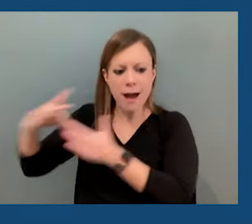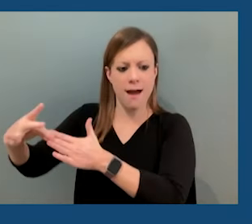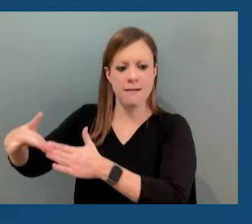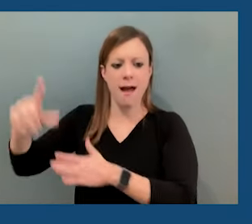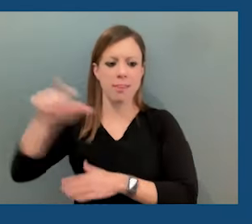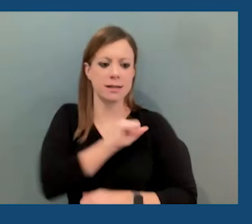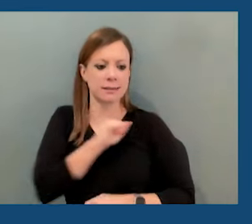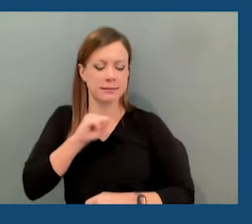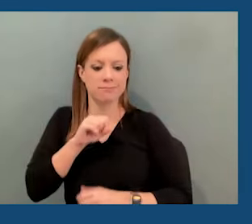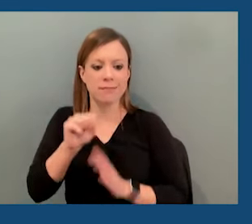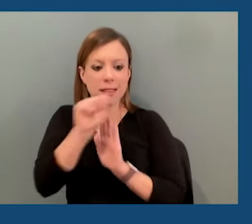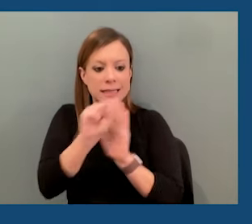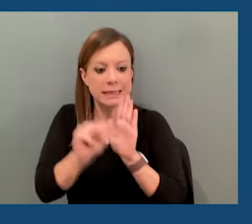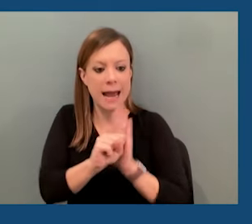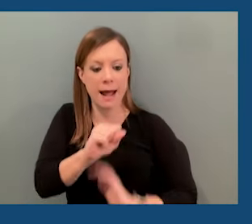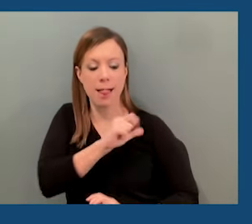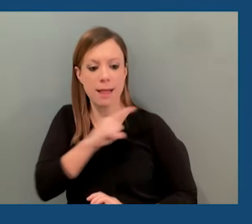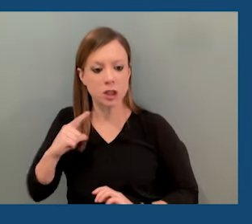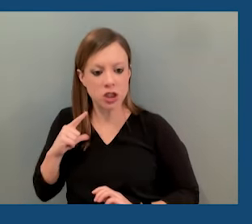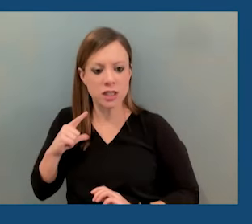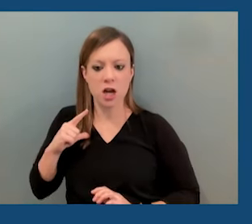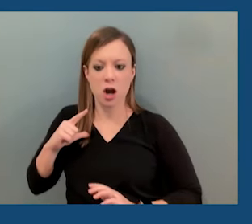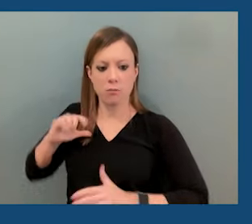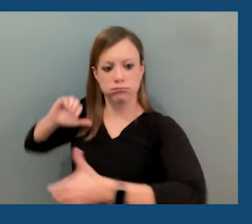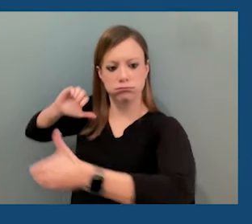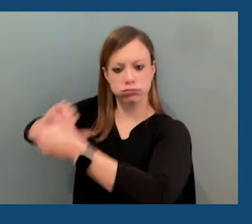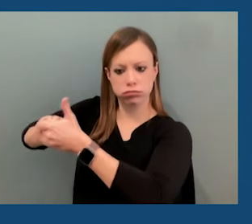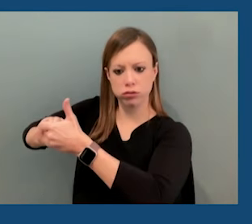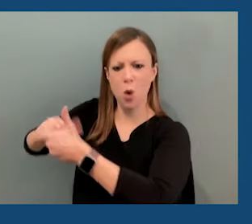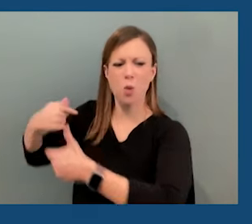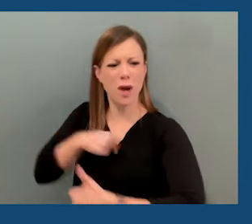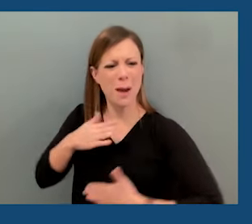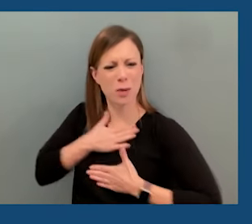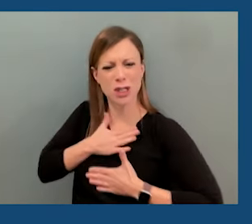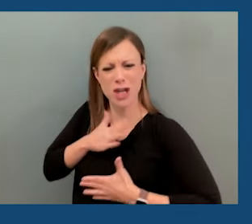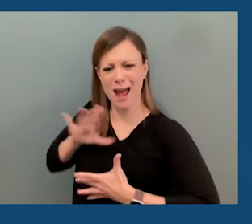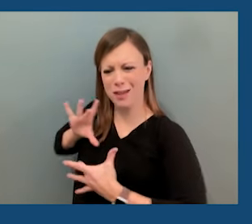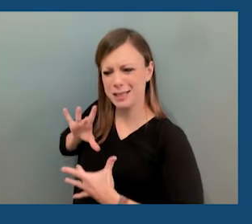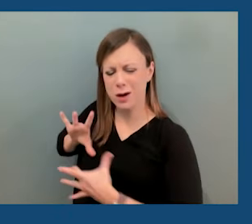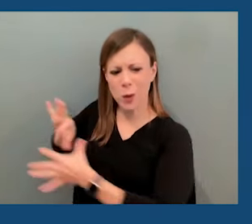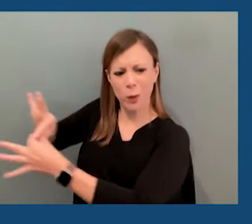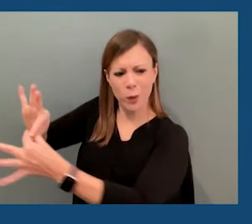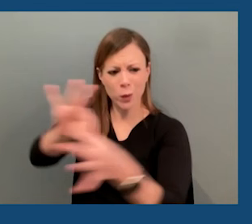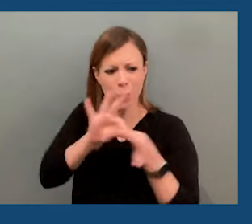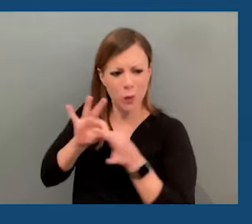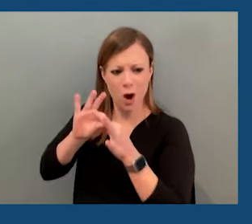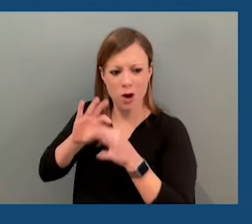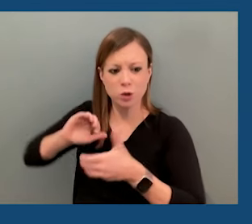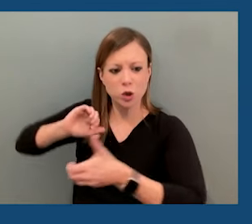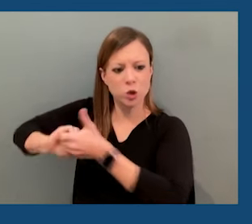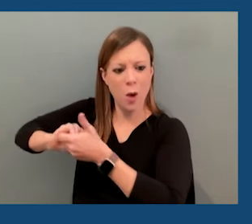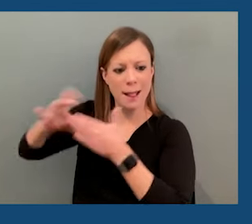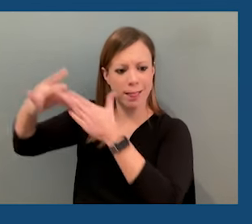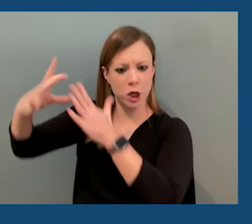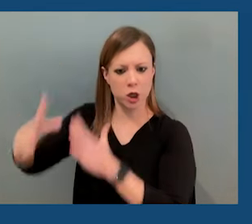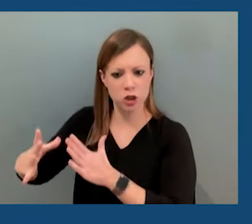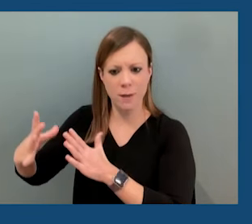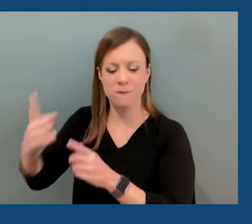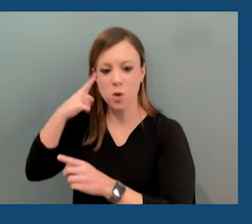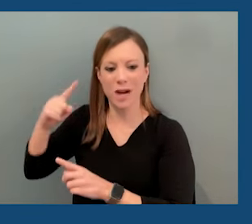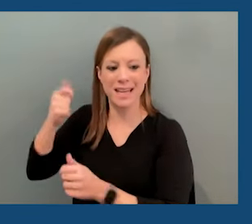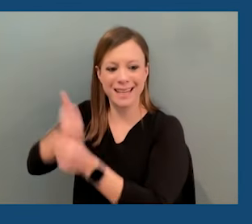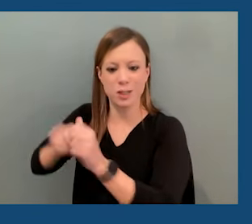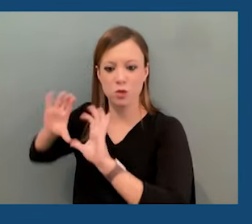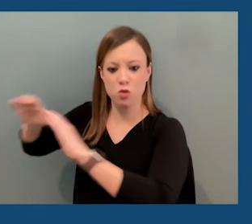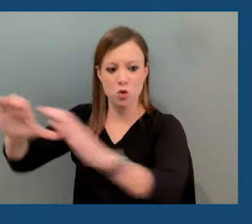that, and we appreciate that kind of joint leadership together. And I do believe that every one of these challenges are opportunities that we can overcome, because the